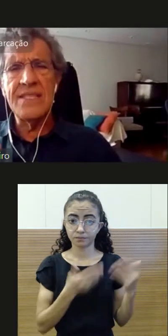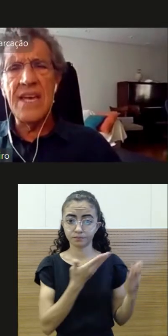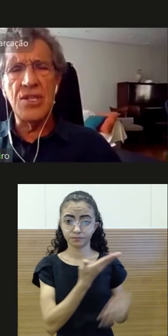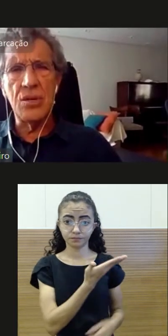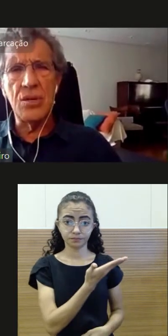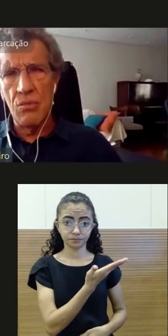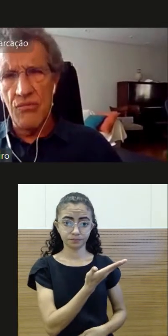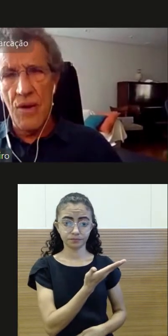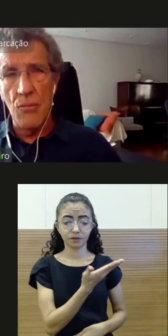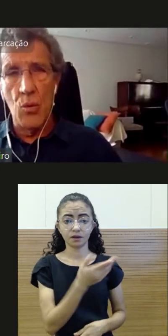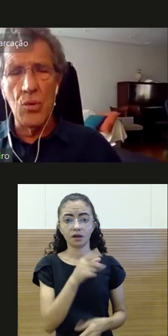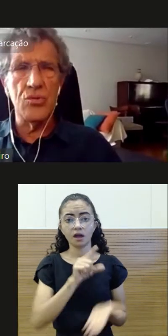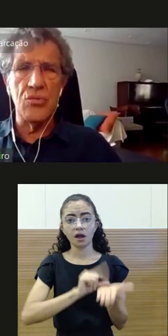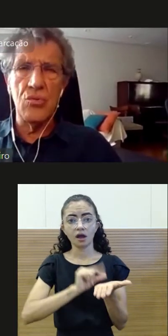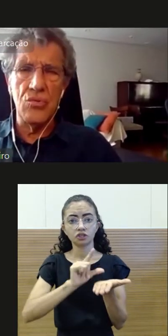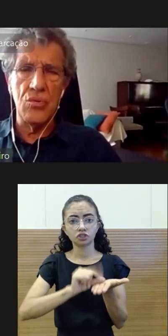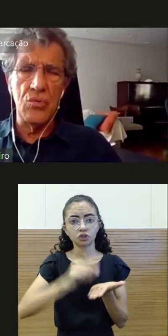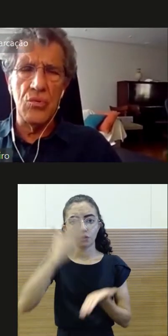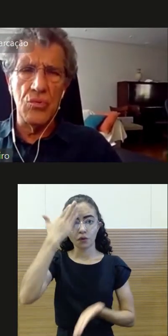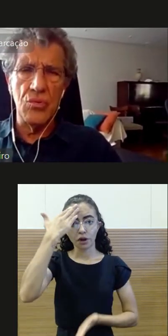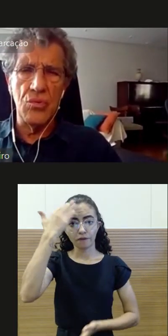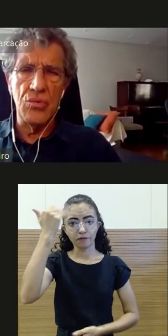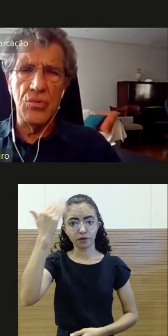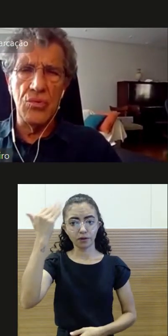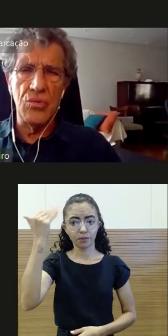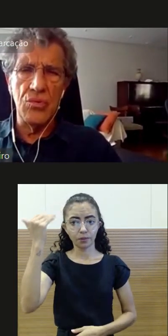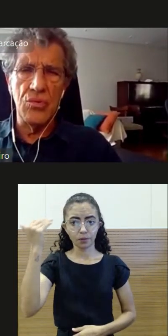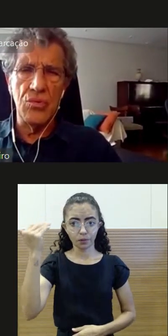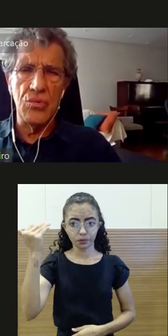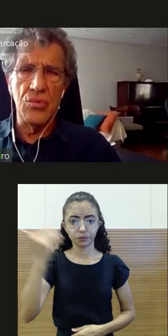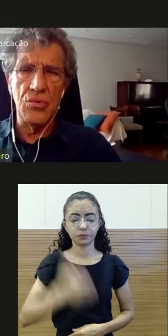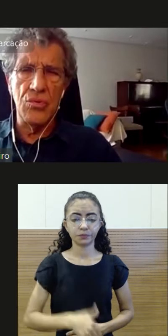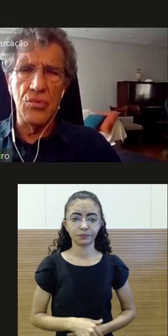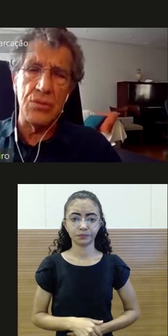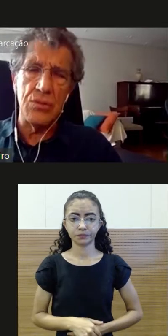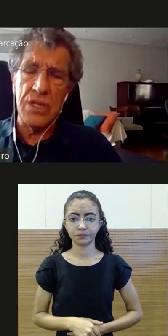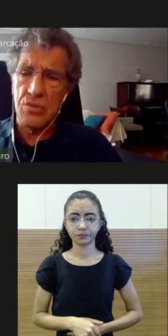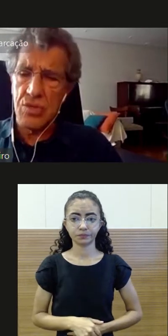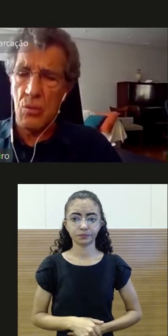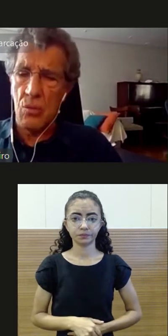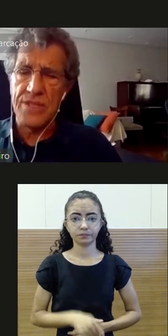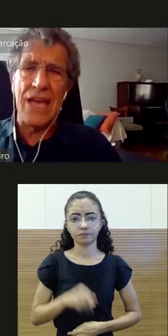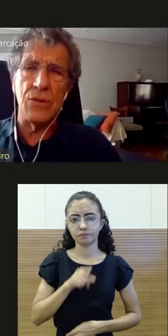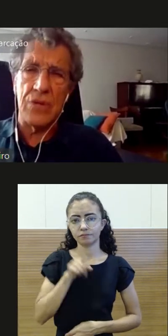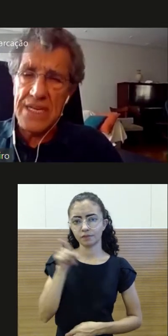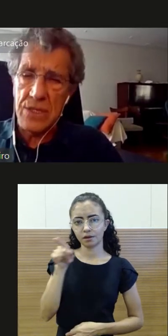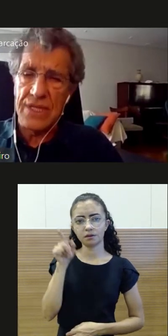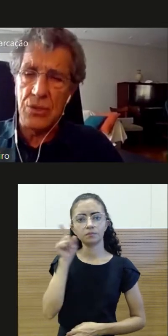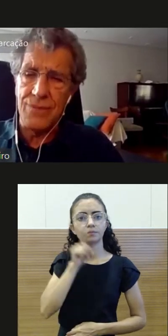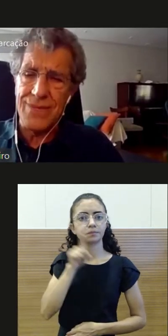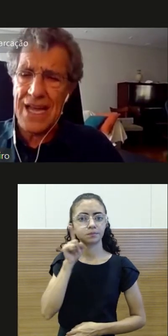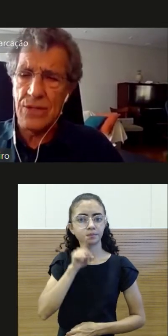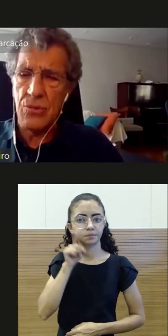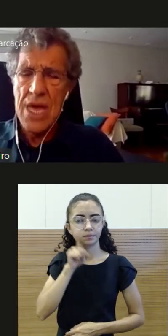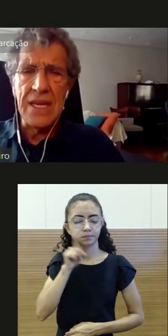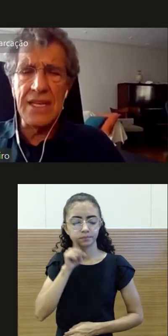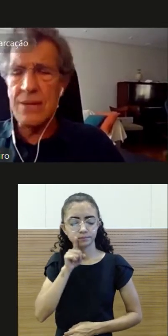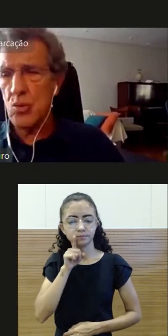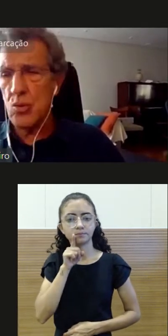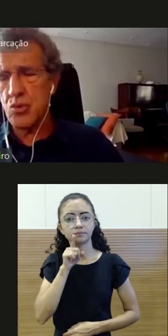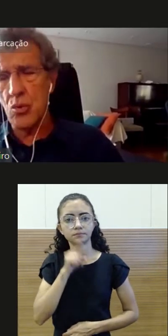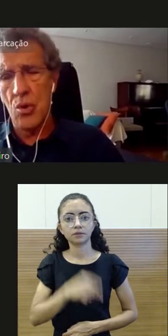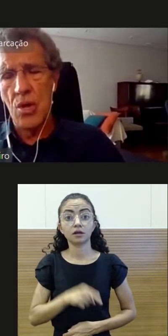And many of you probably read this famous article by the National Health Institute of the